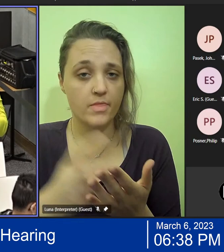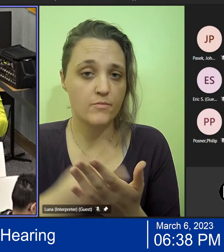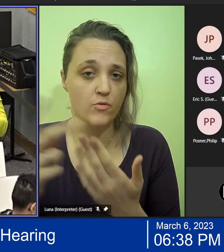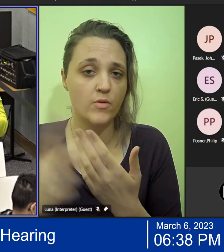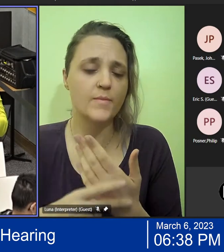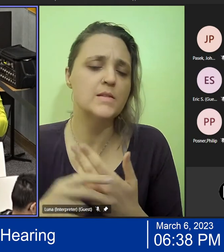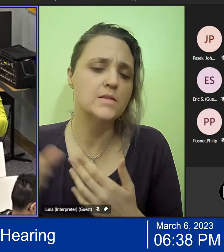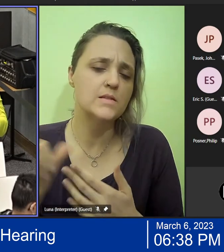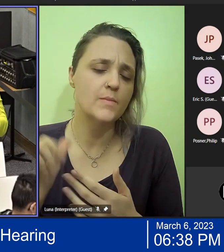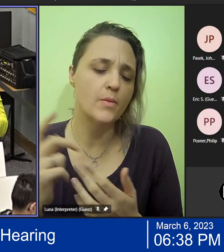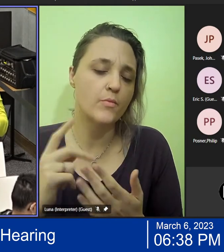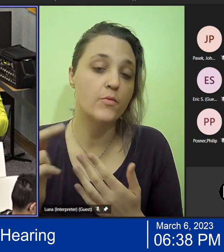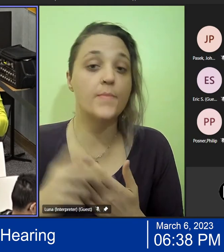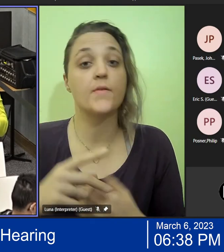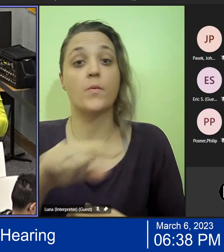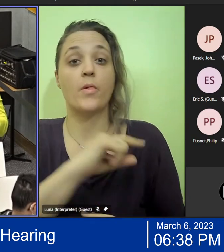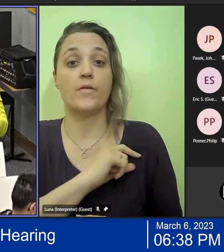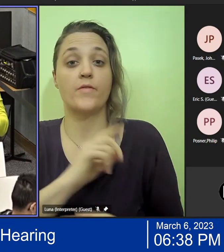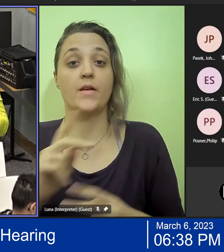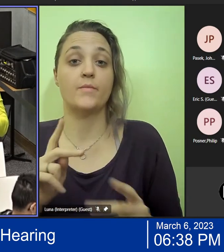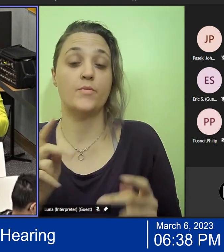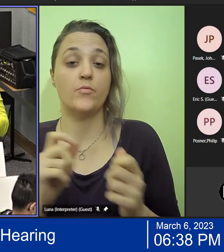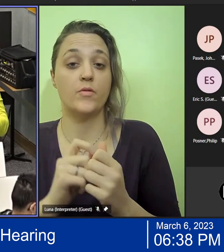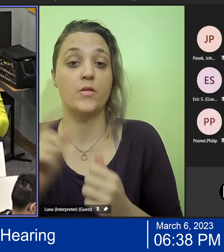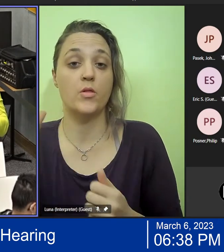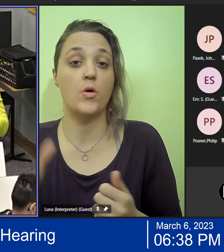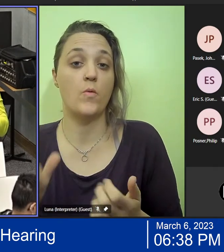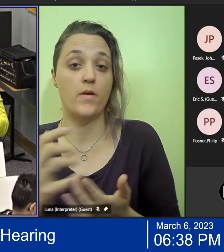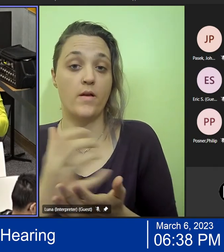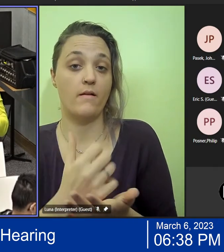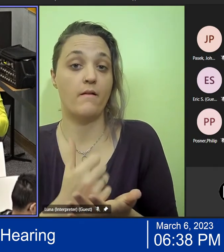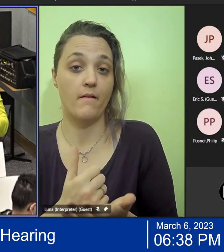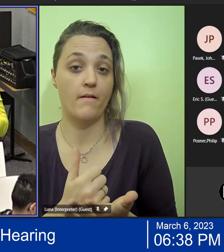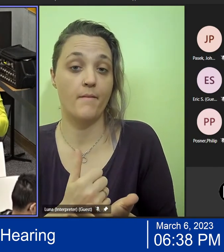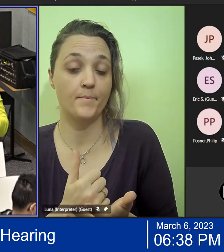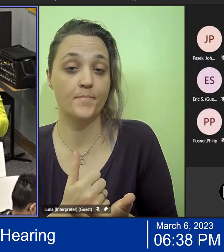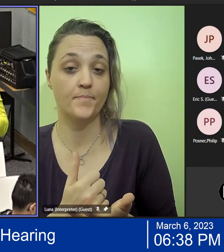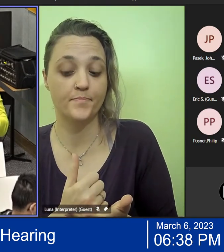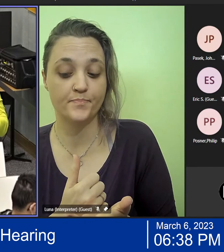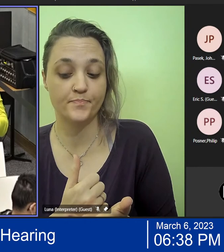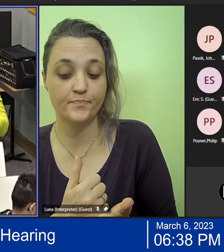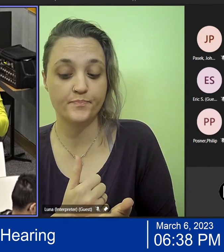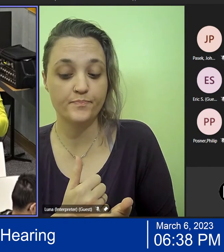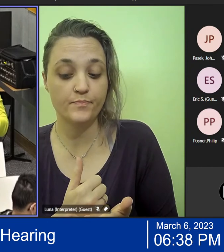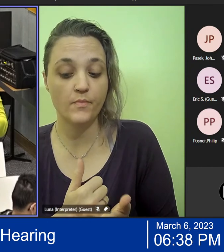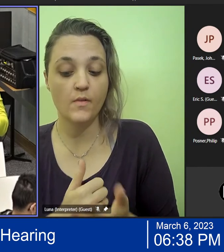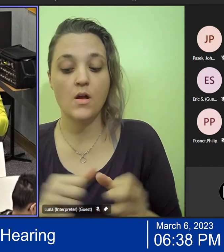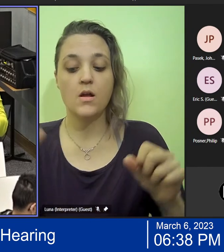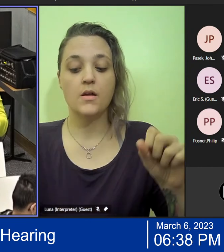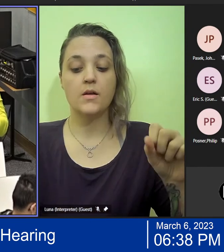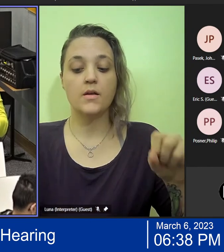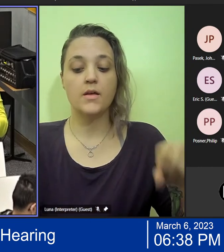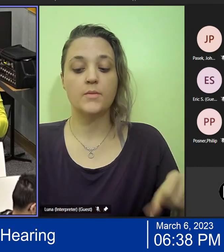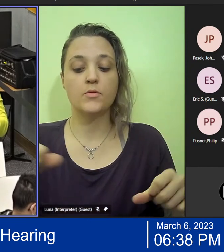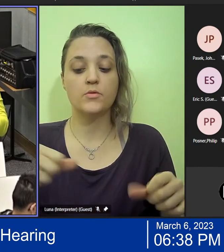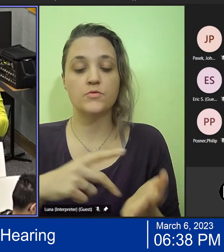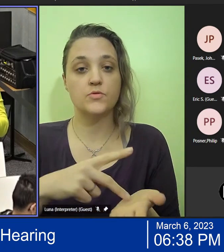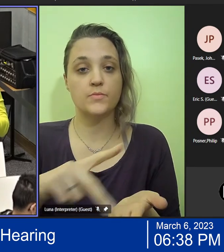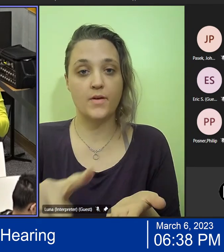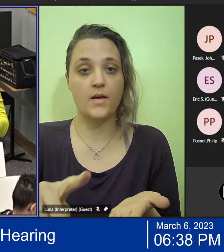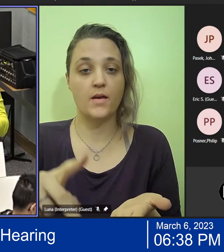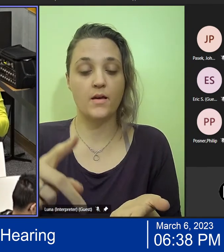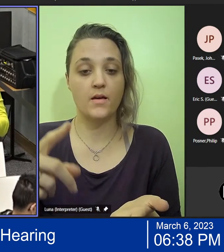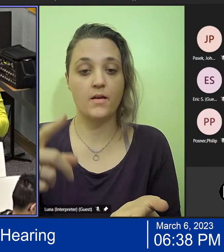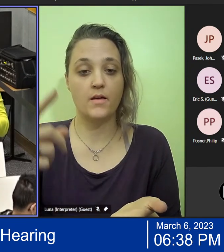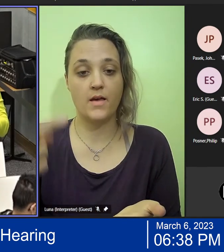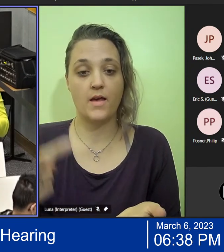the fair Affairs program which is similar to that where you know qualified individuals with low income are you know able to